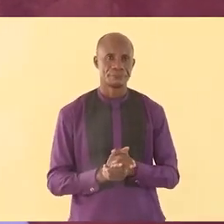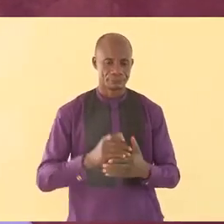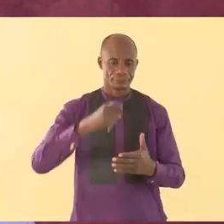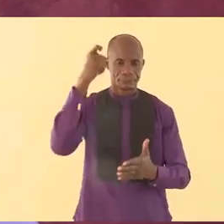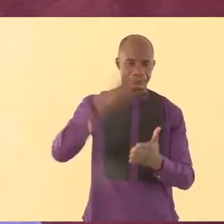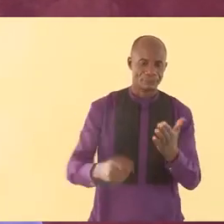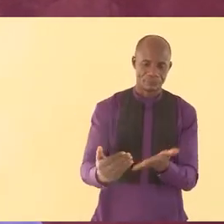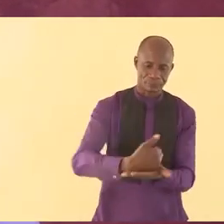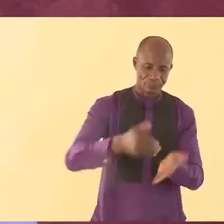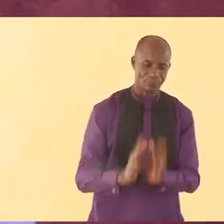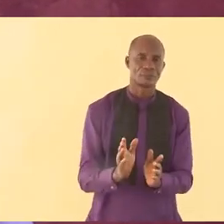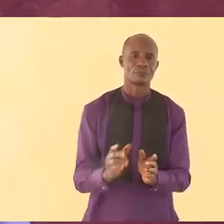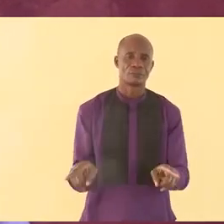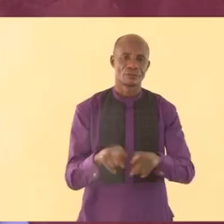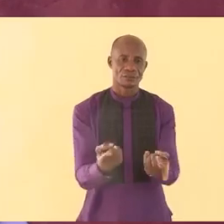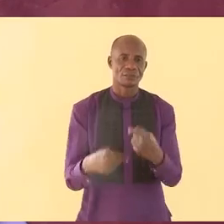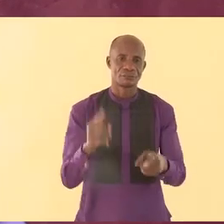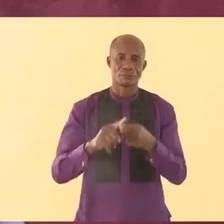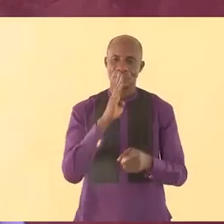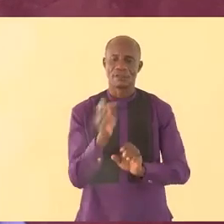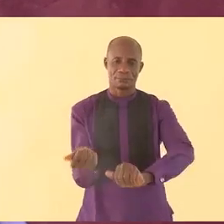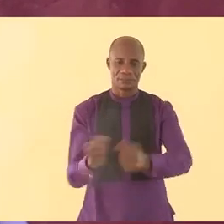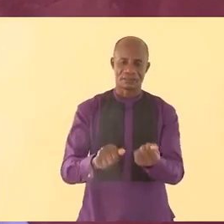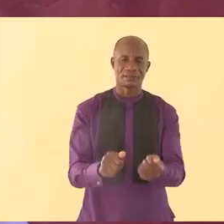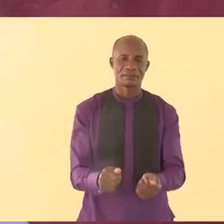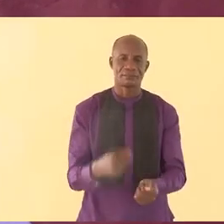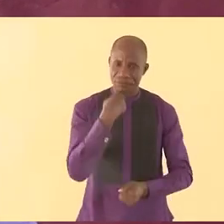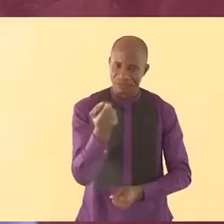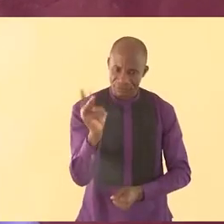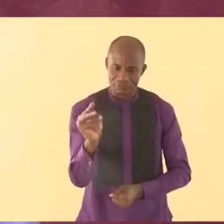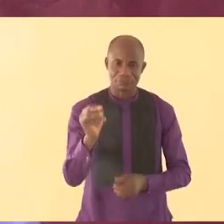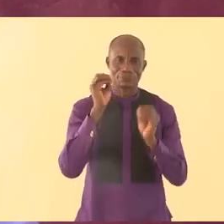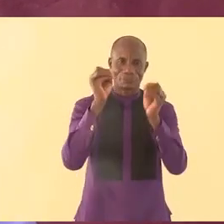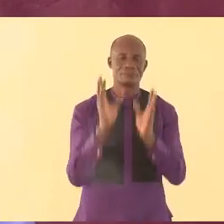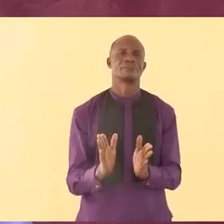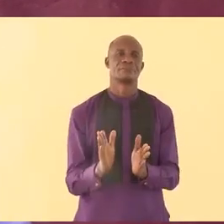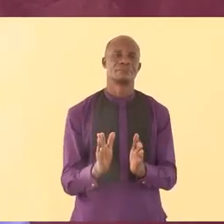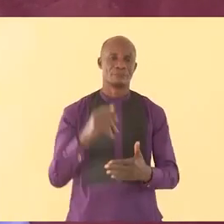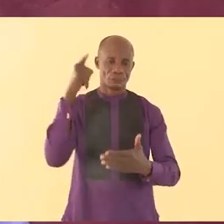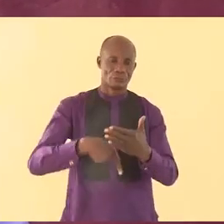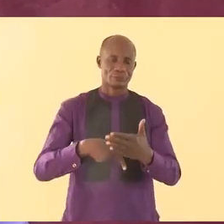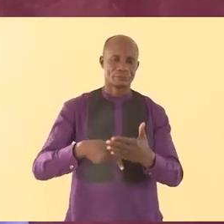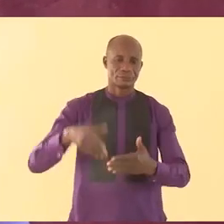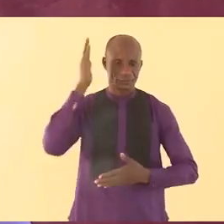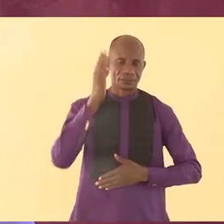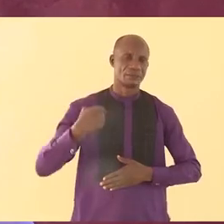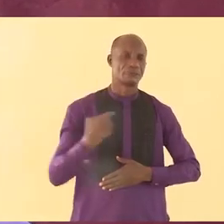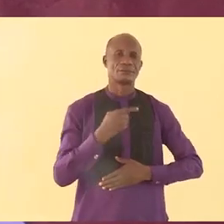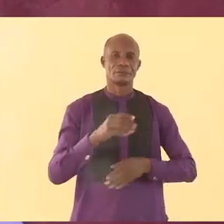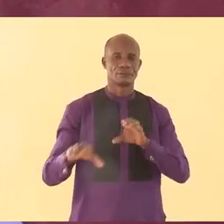Tax collectors also came to be baptized and said to him, "Teacher, what shall we